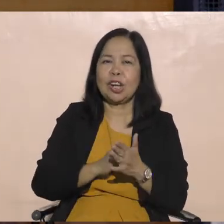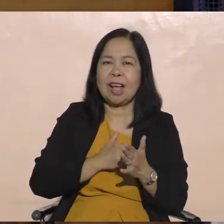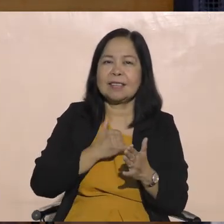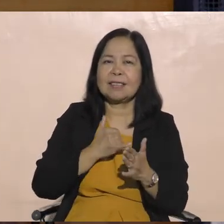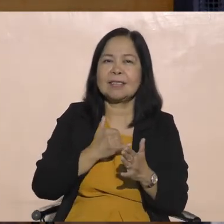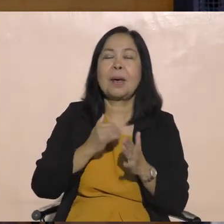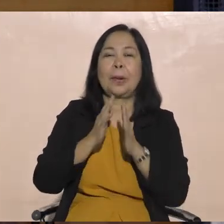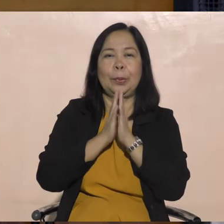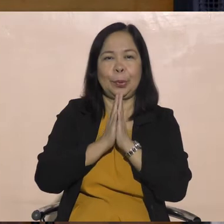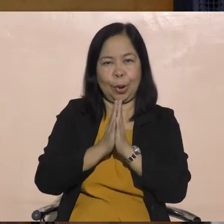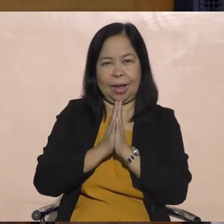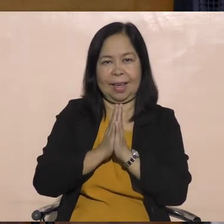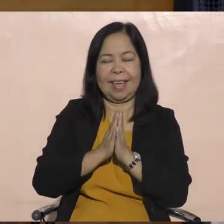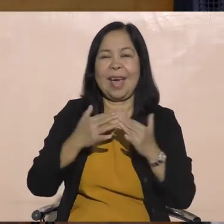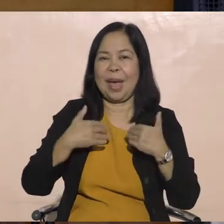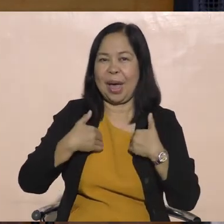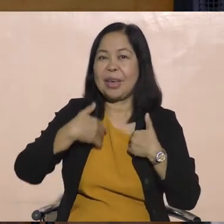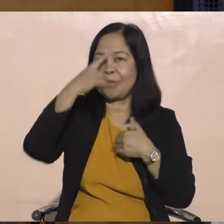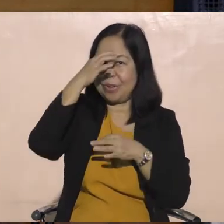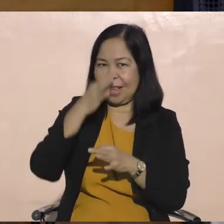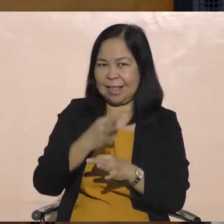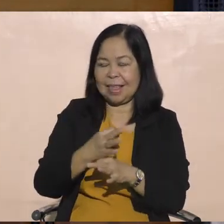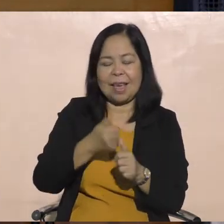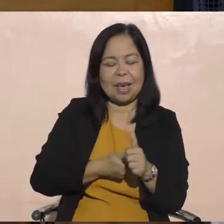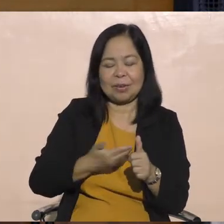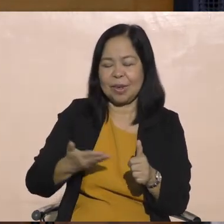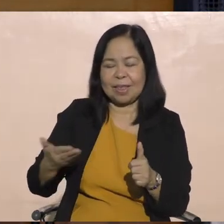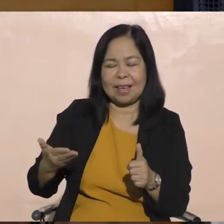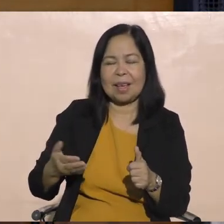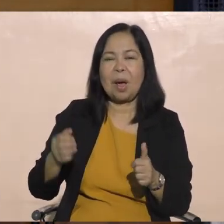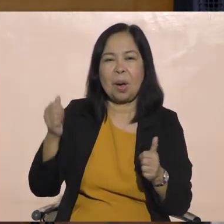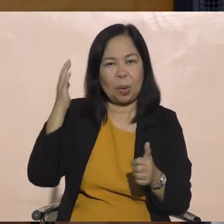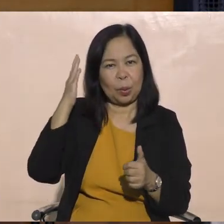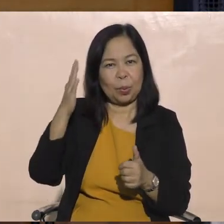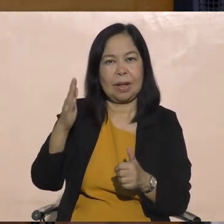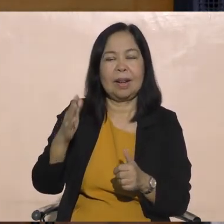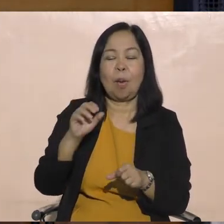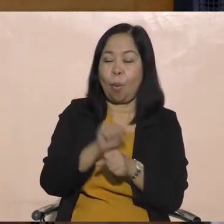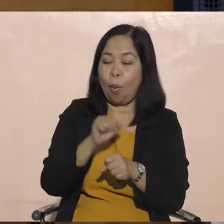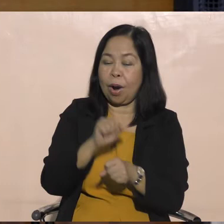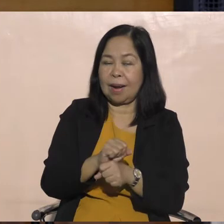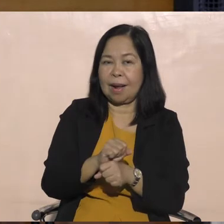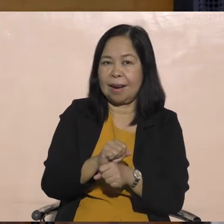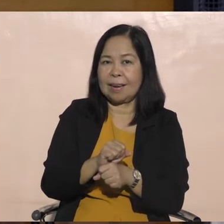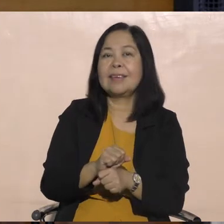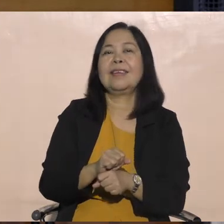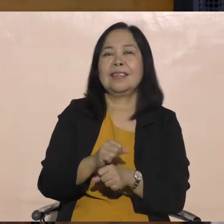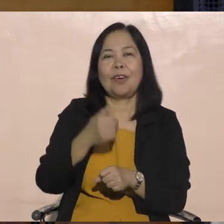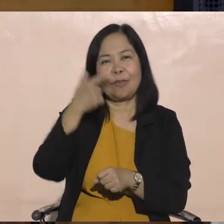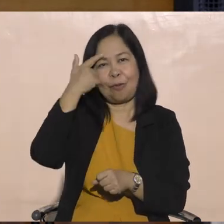"Just breathe and have faith that everything will work out for the